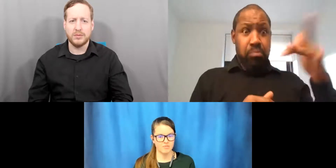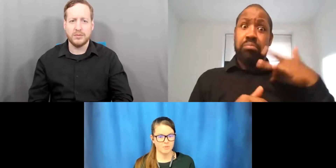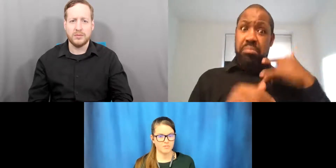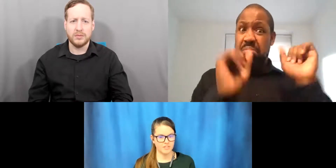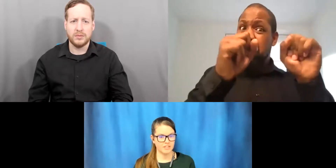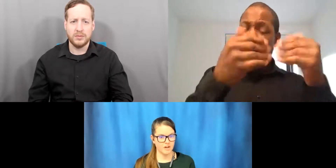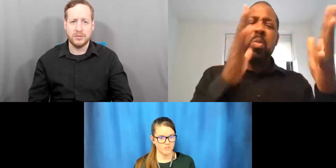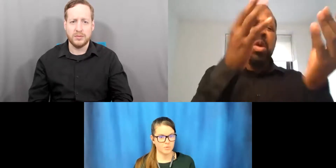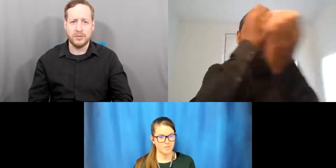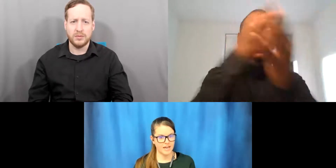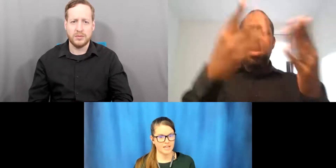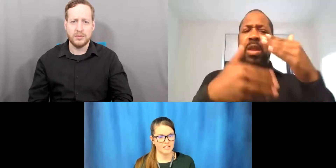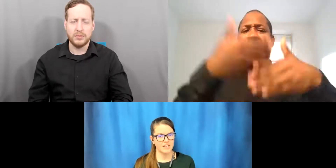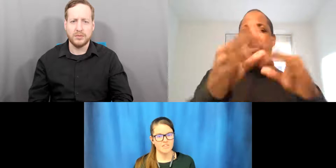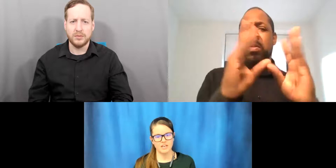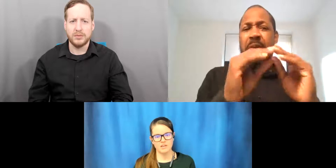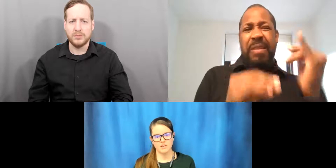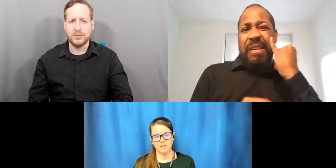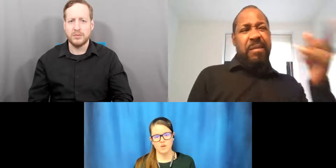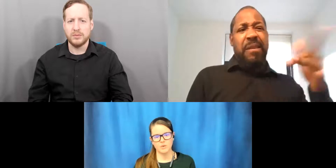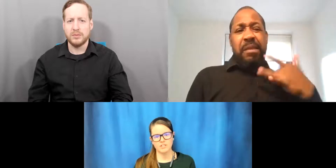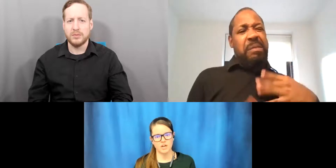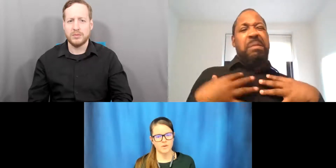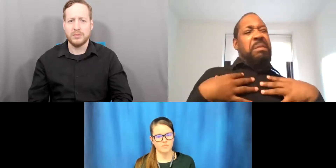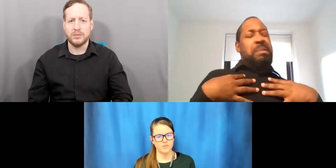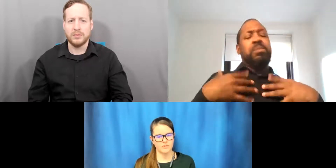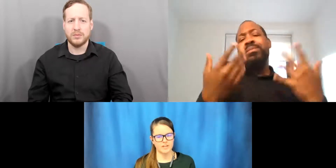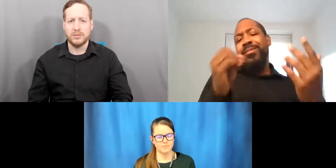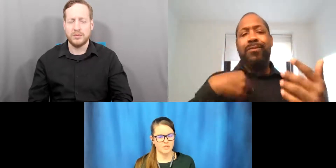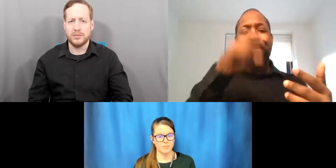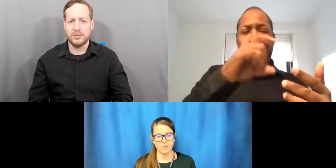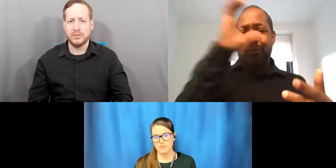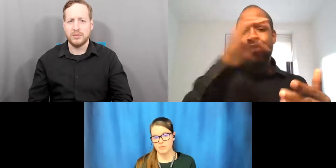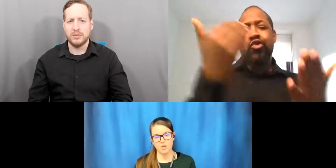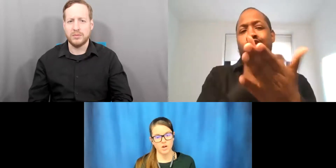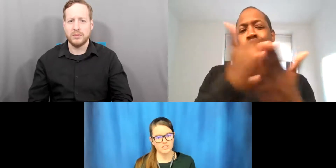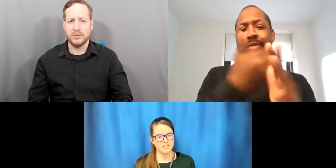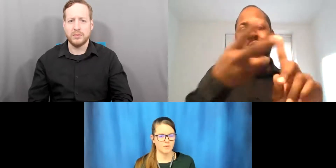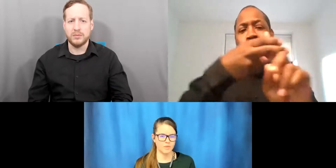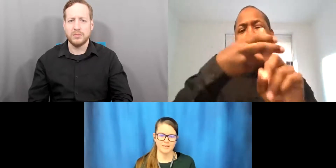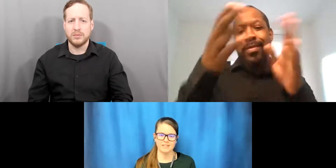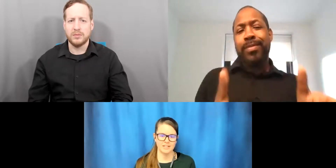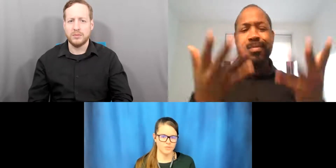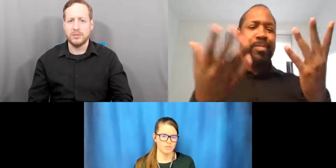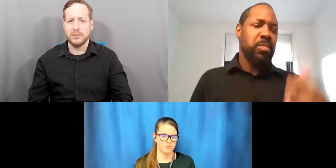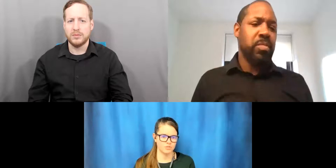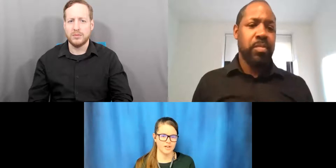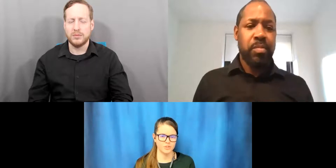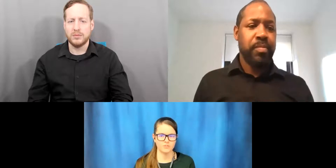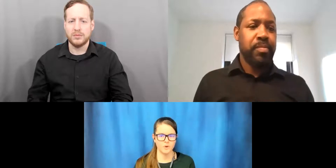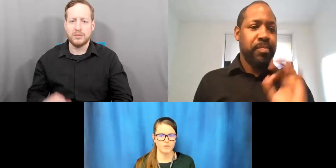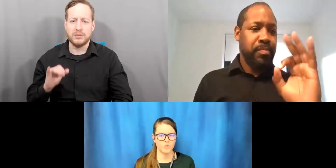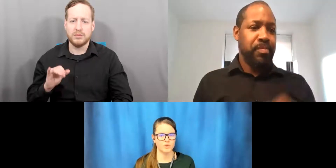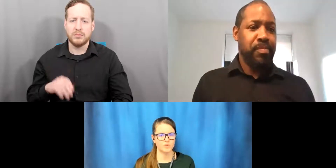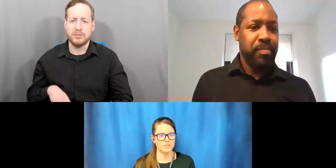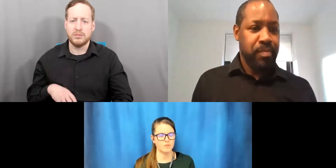If people are feeling comfortable with that, then, we can talk about it further at the next meeting. But if people aren't, then we can continue to try to look